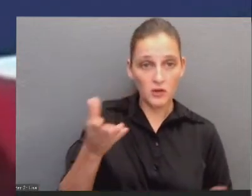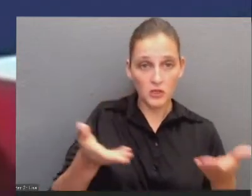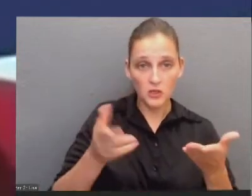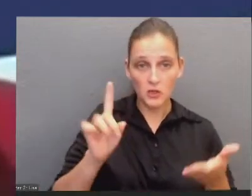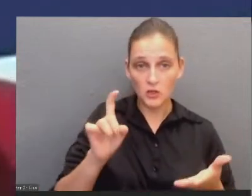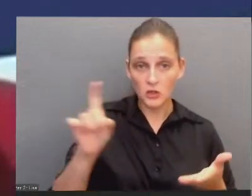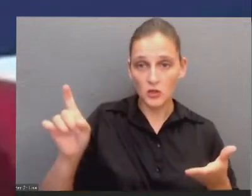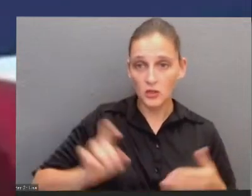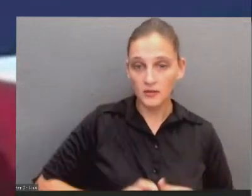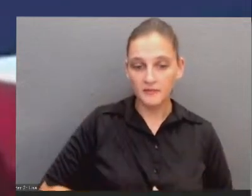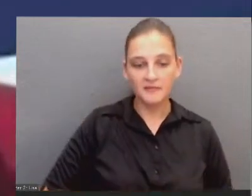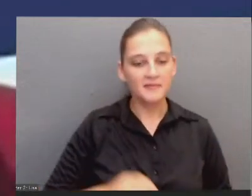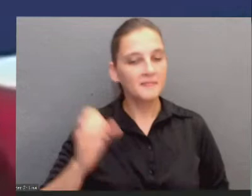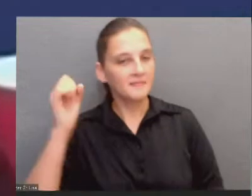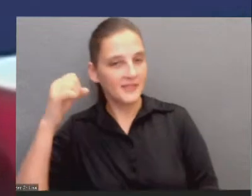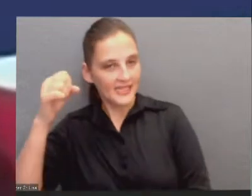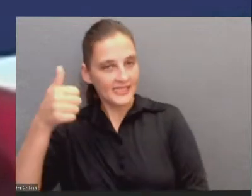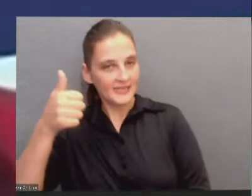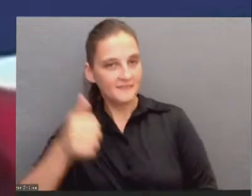Yes.